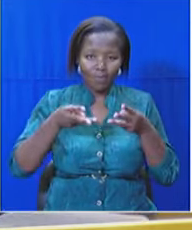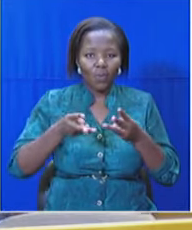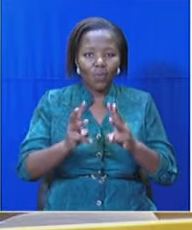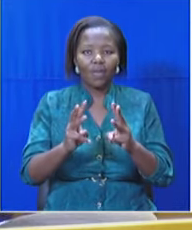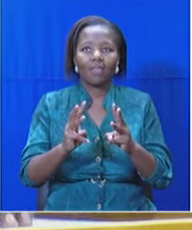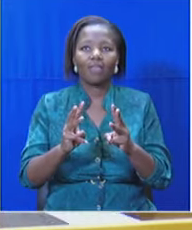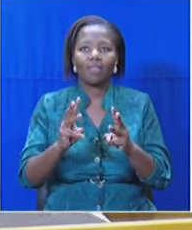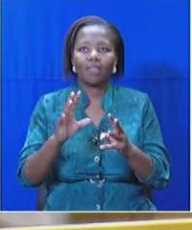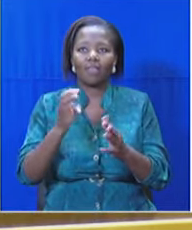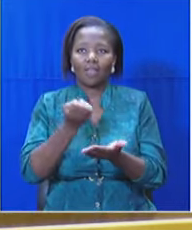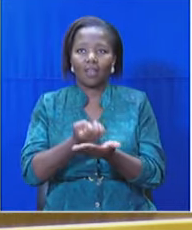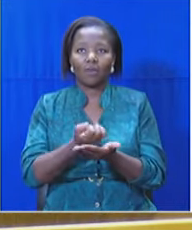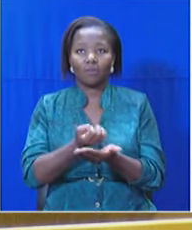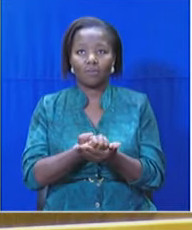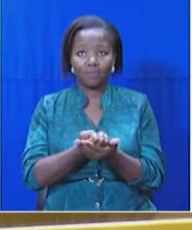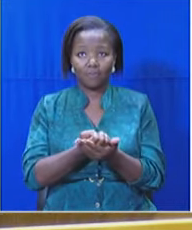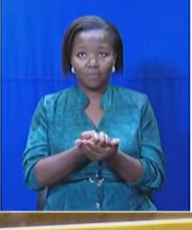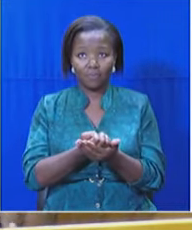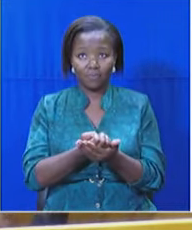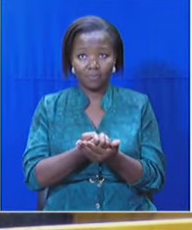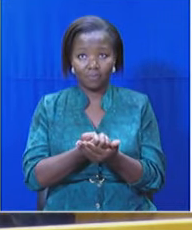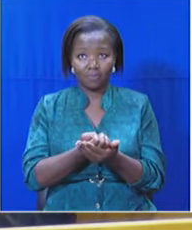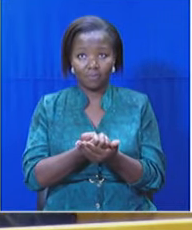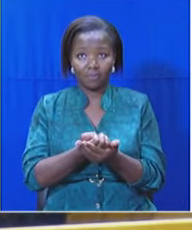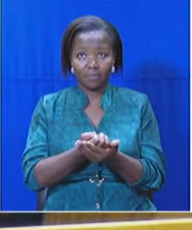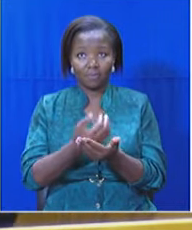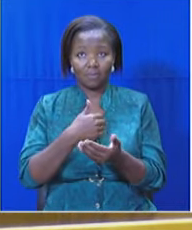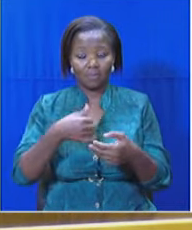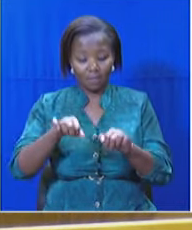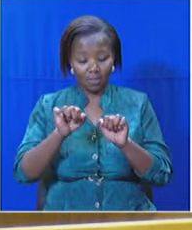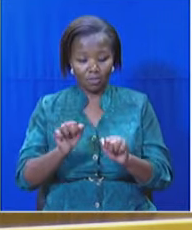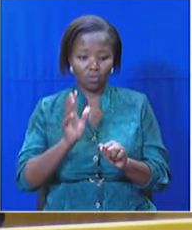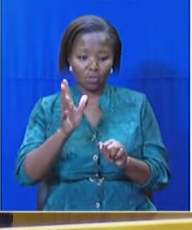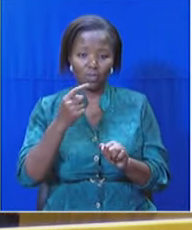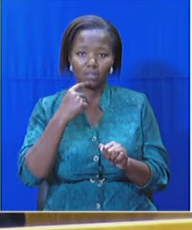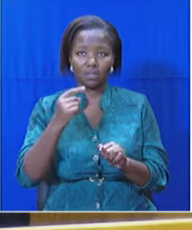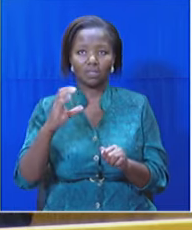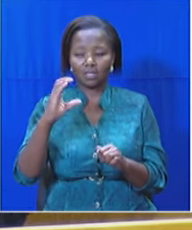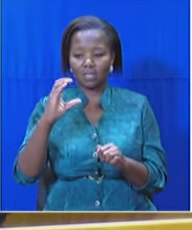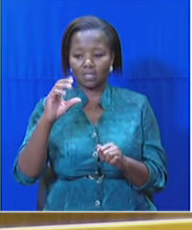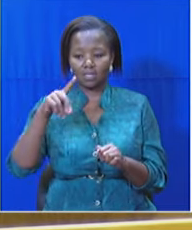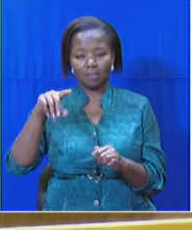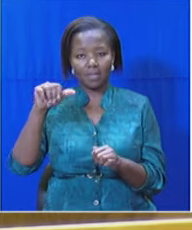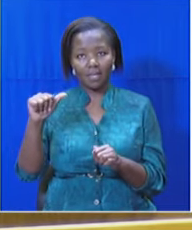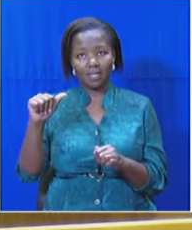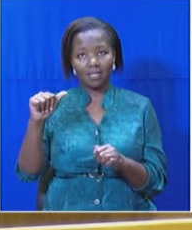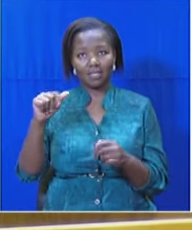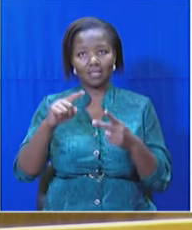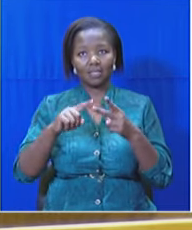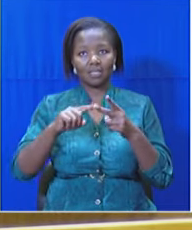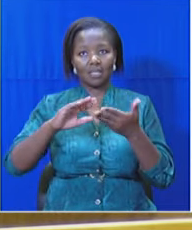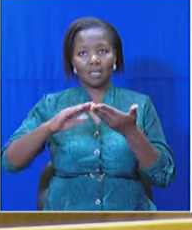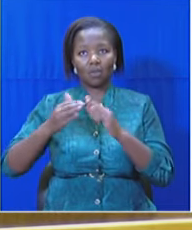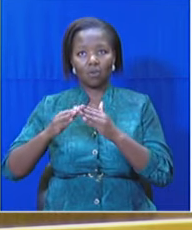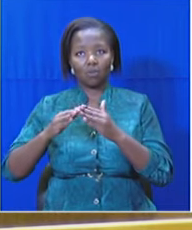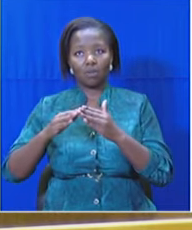in the economy. Sihlalo ngizokhuluma ngama CPA, ama Communal Property